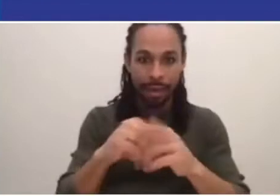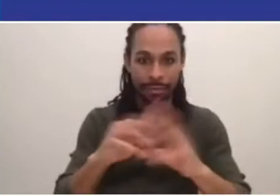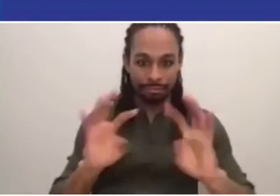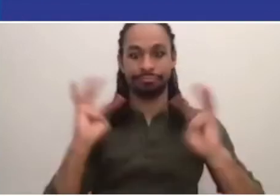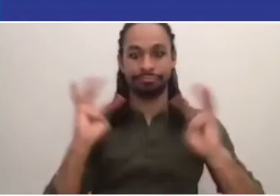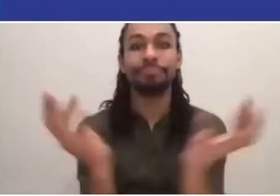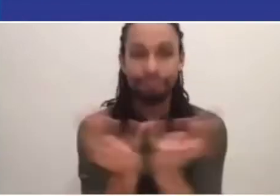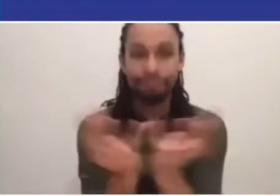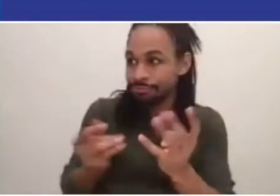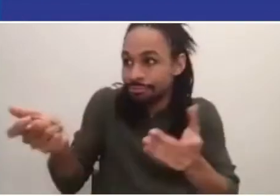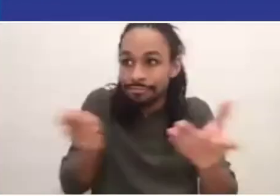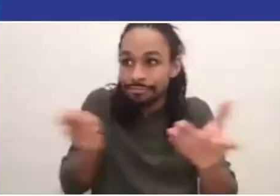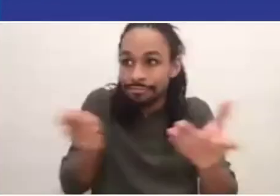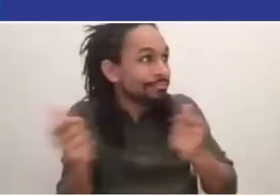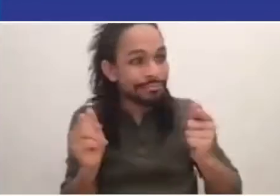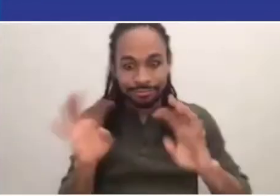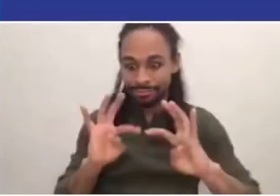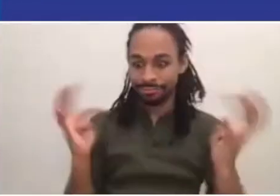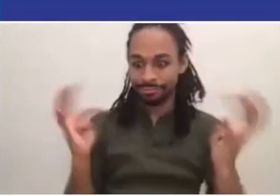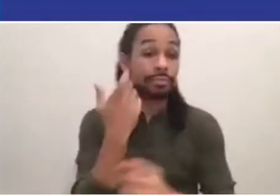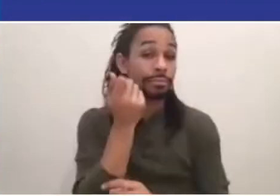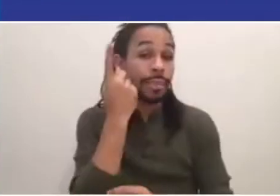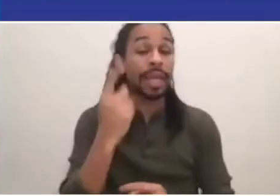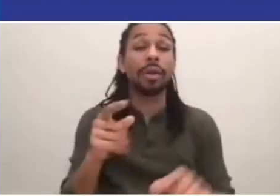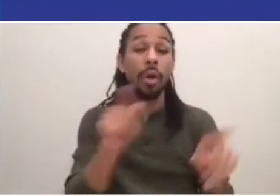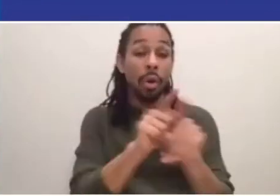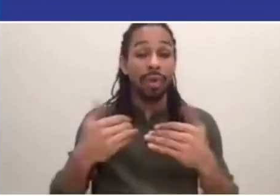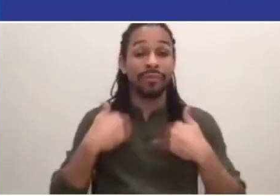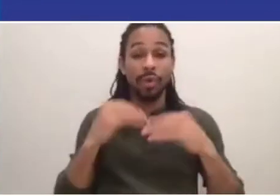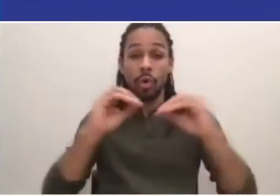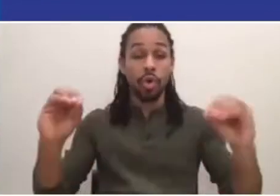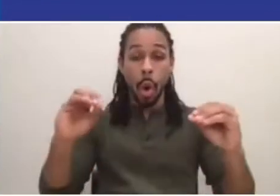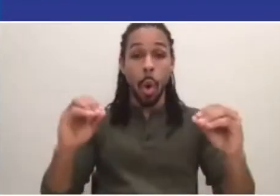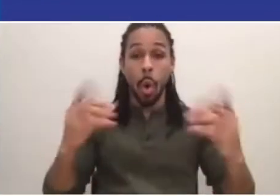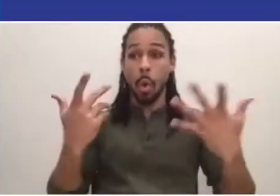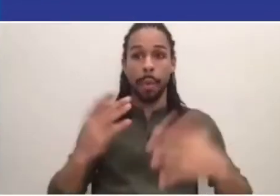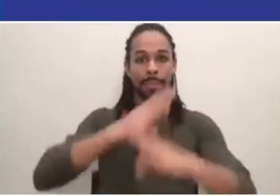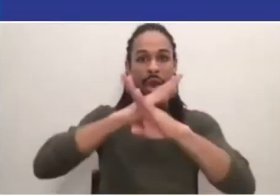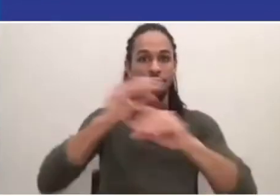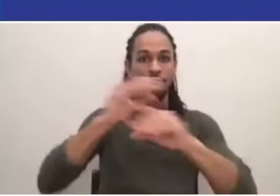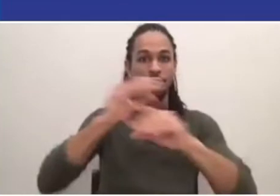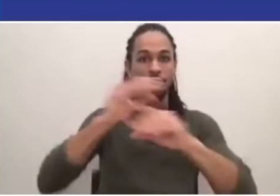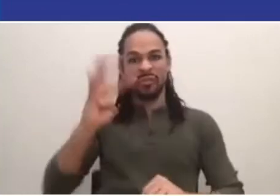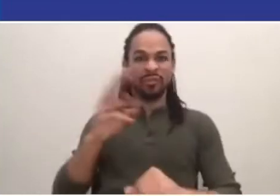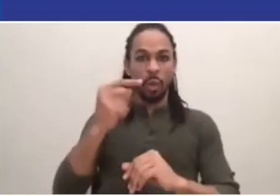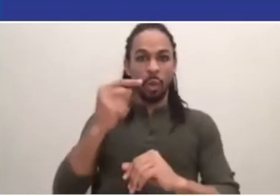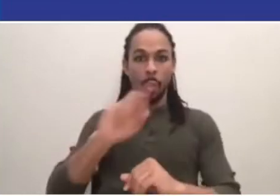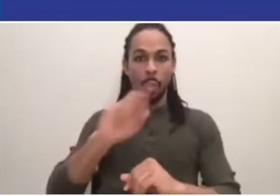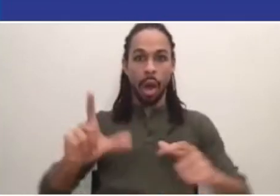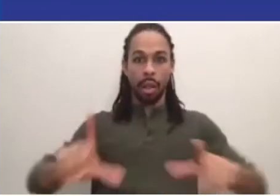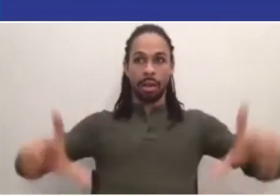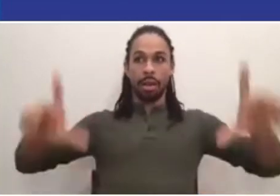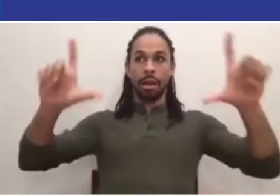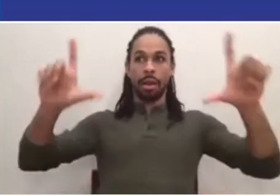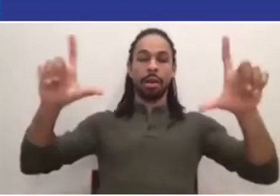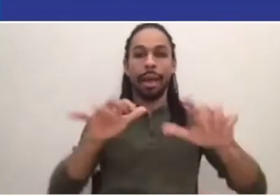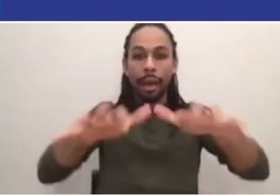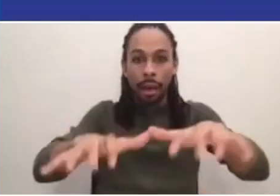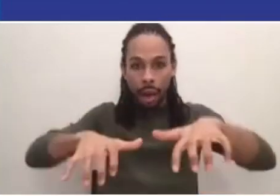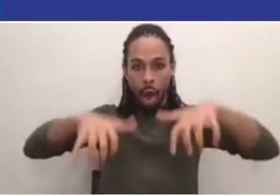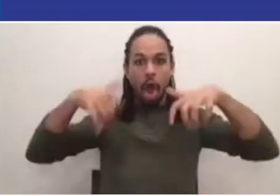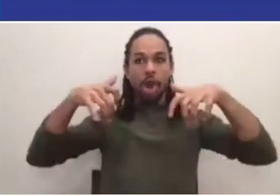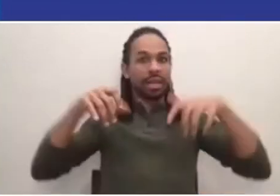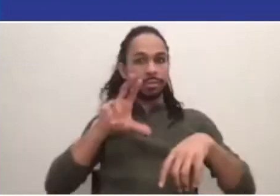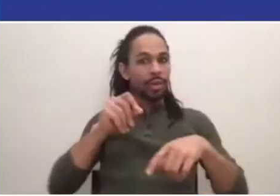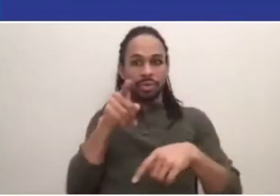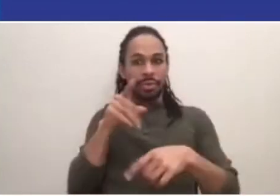proscenium stage separating audience from performers, spectators may choose where to focus their attention, and performers may